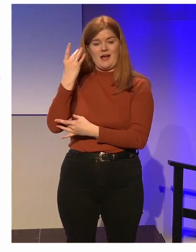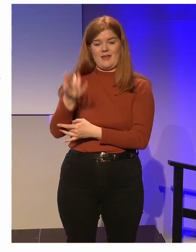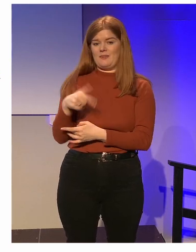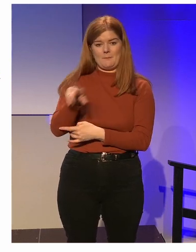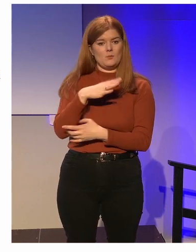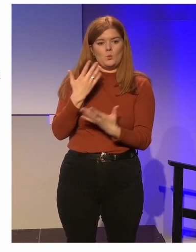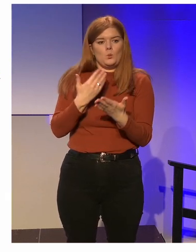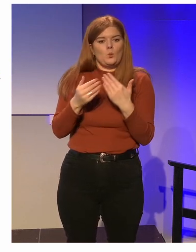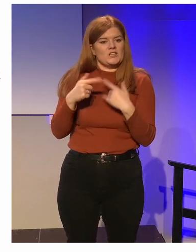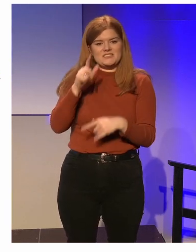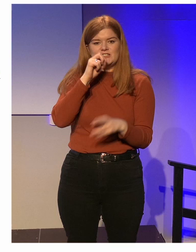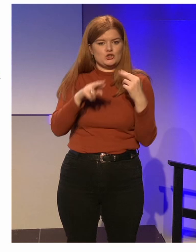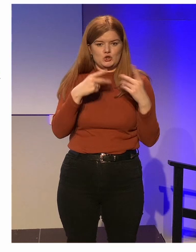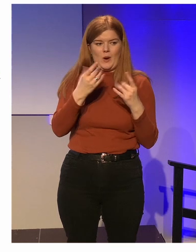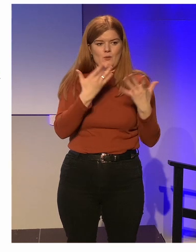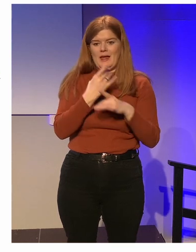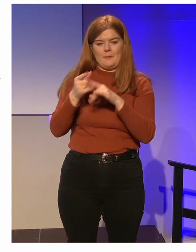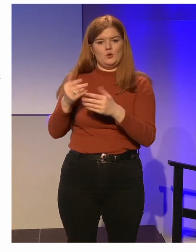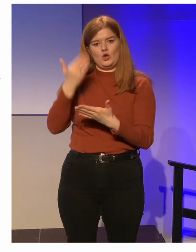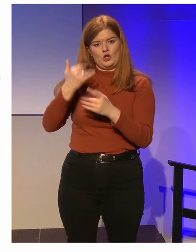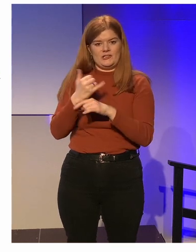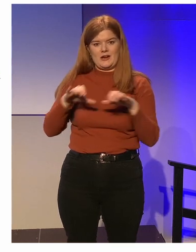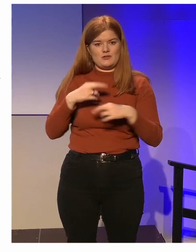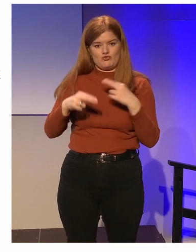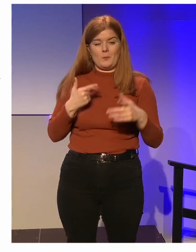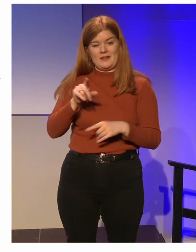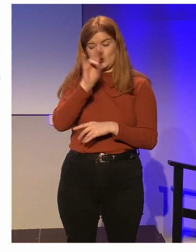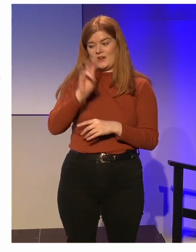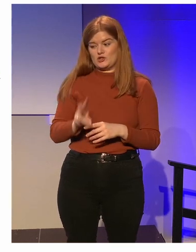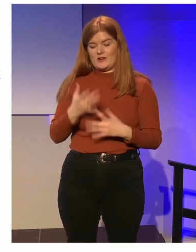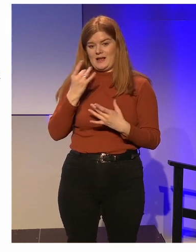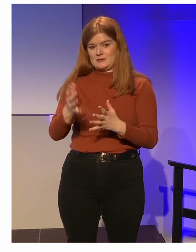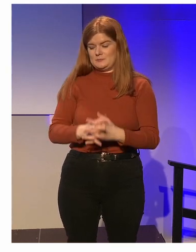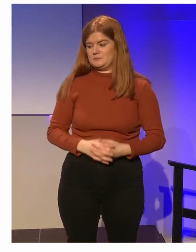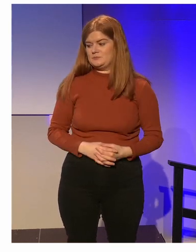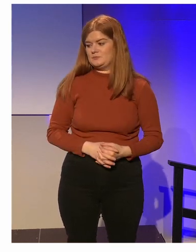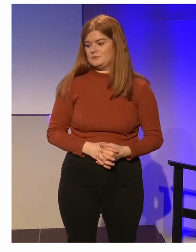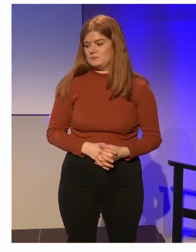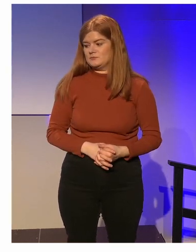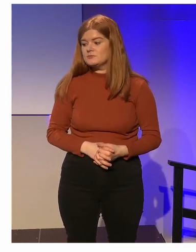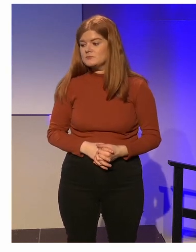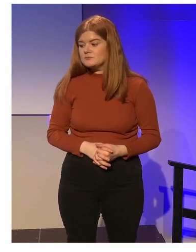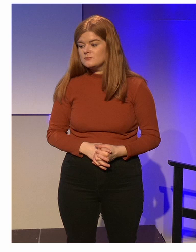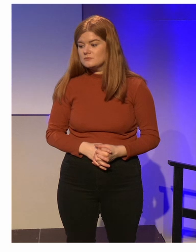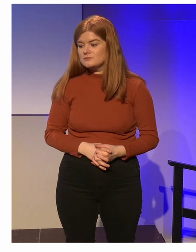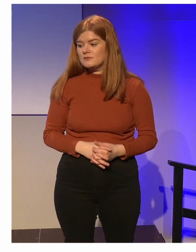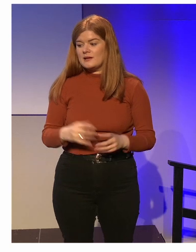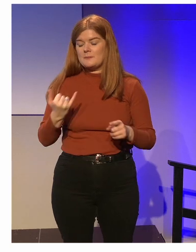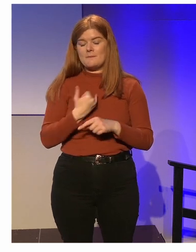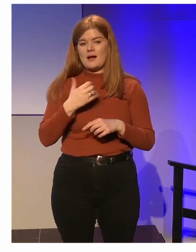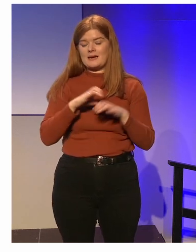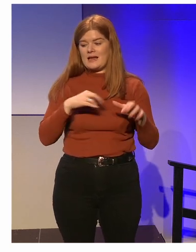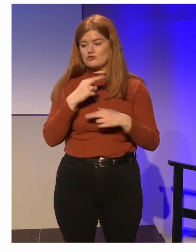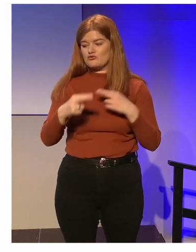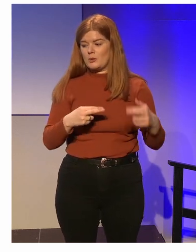them, what do teachers do to help you learn within your classroom? So that's the question they've been asked. For the UDL in my classroom, I believe